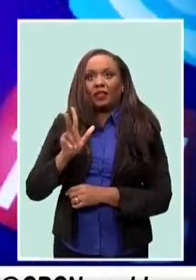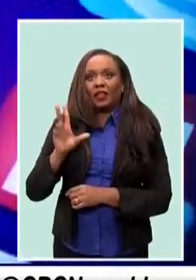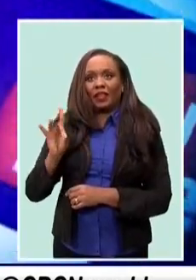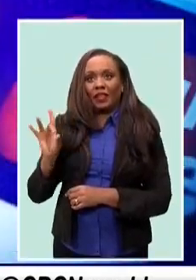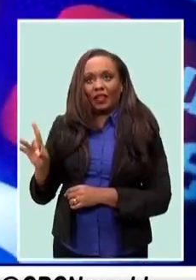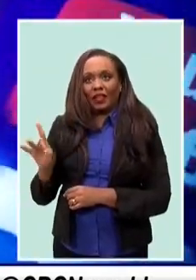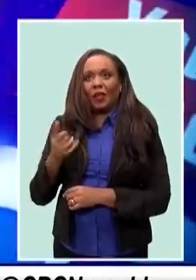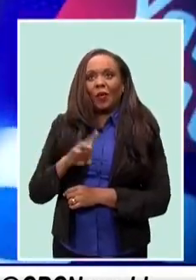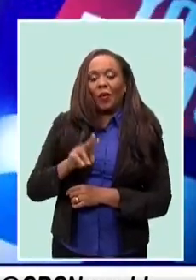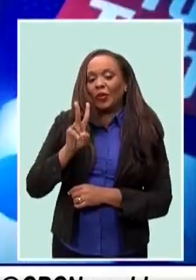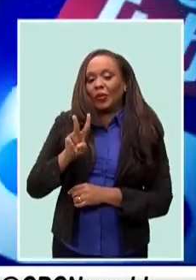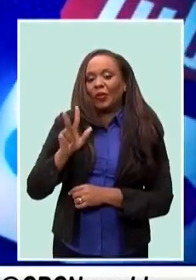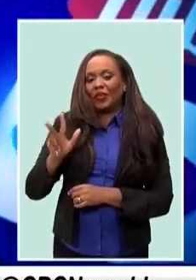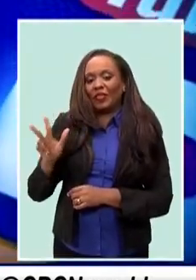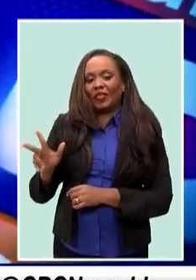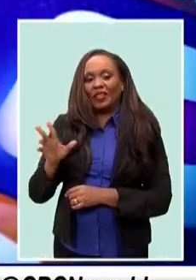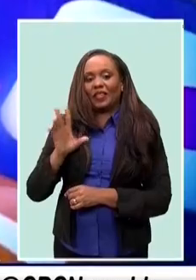233-7388 or